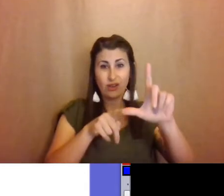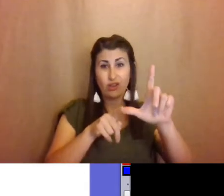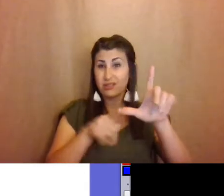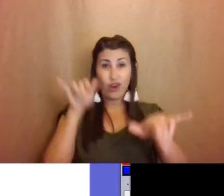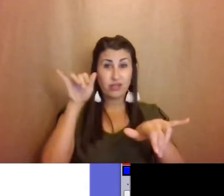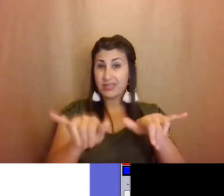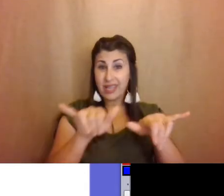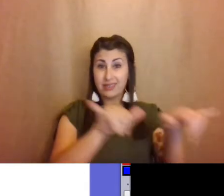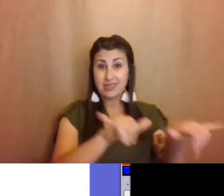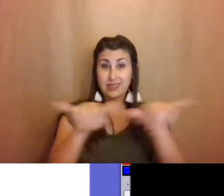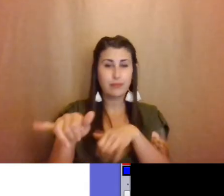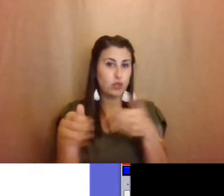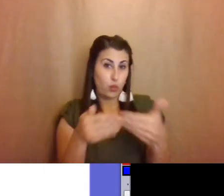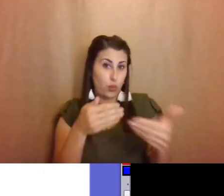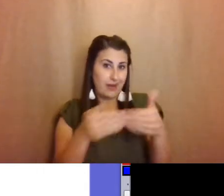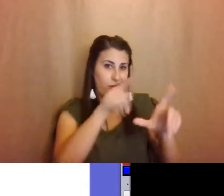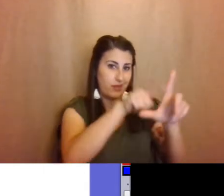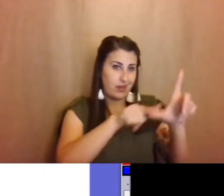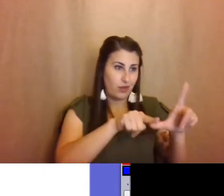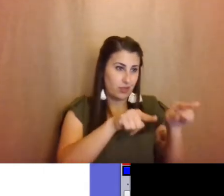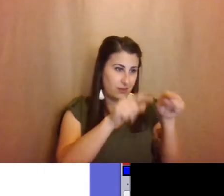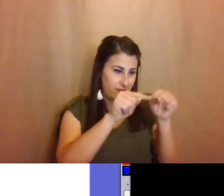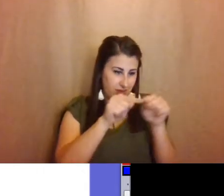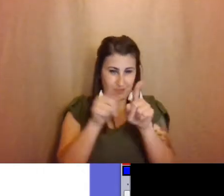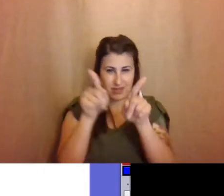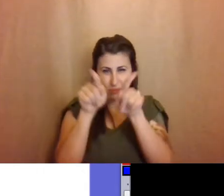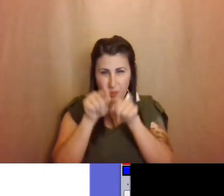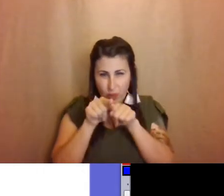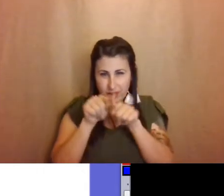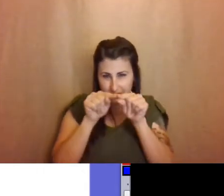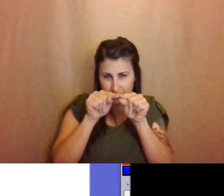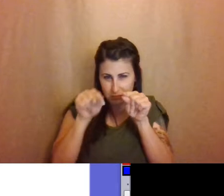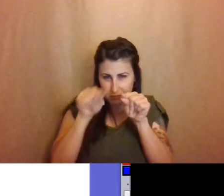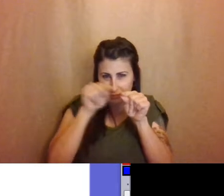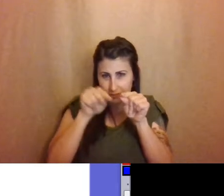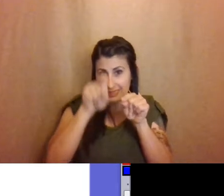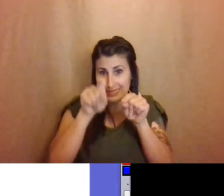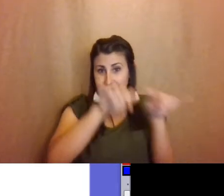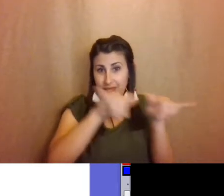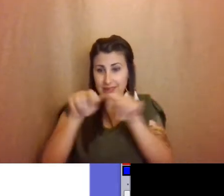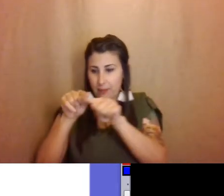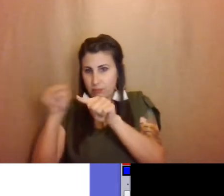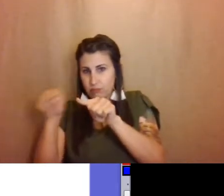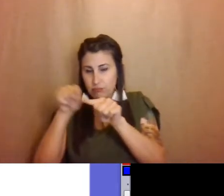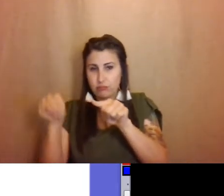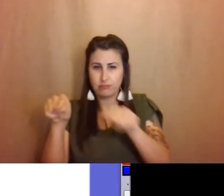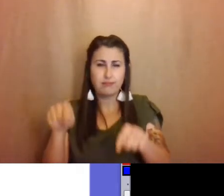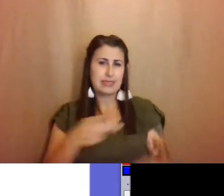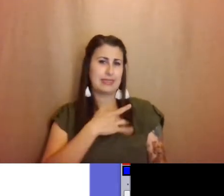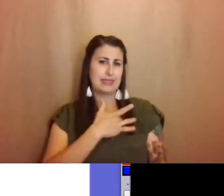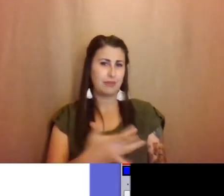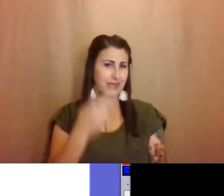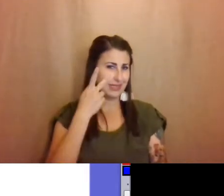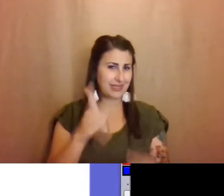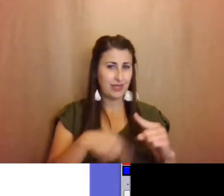proportional, but the angles do all stay the same. So whatever the angle was from here to here, it should still be the same angle from there to